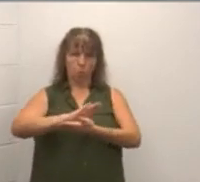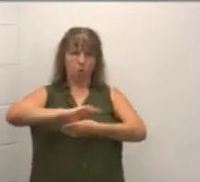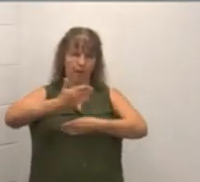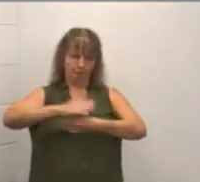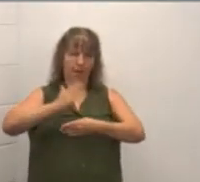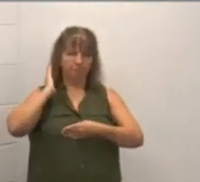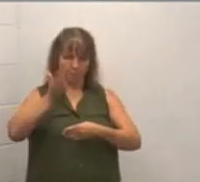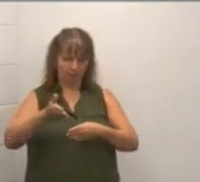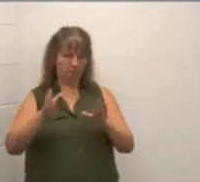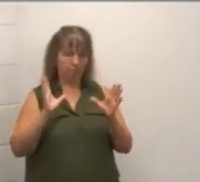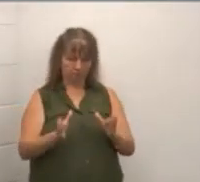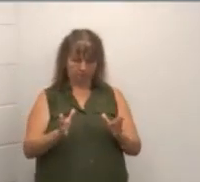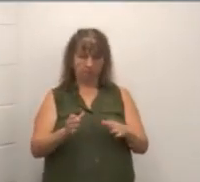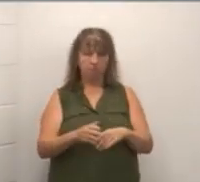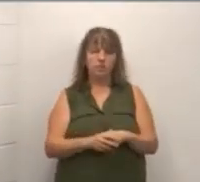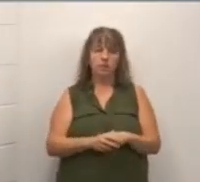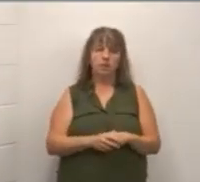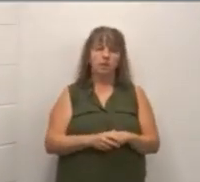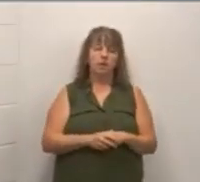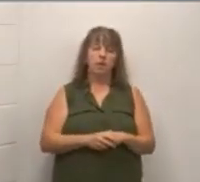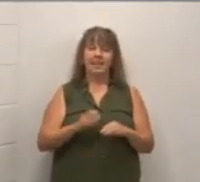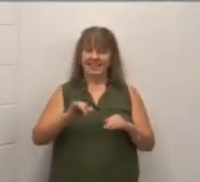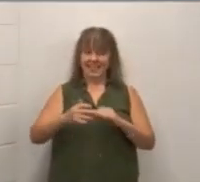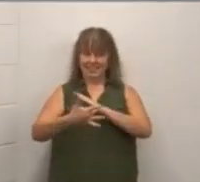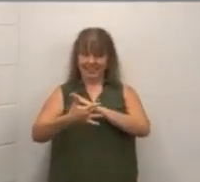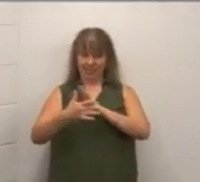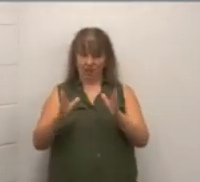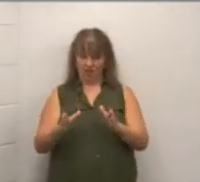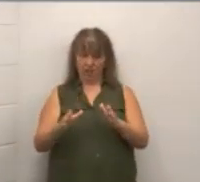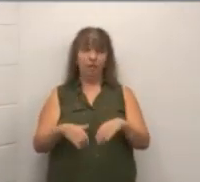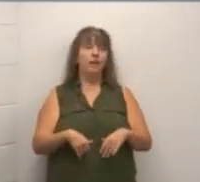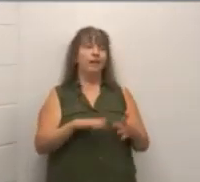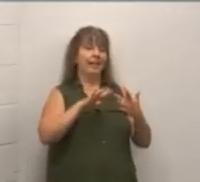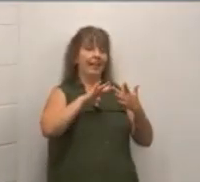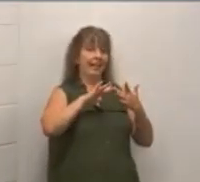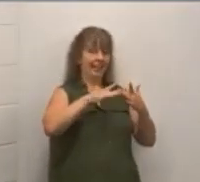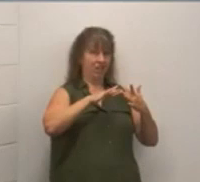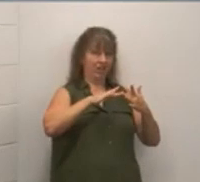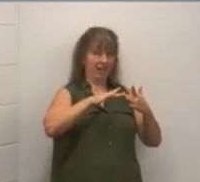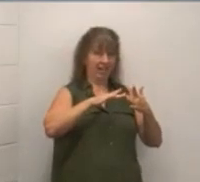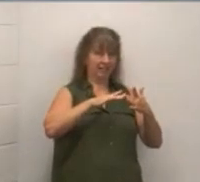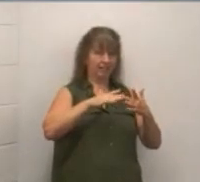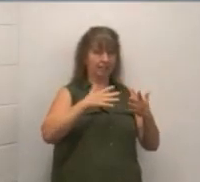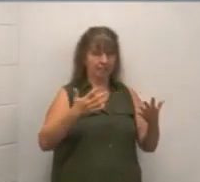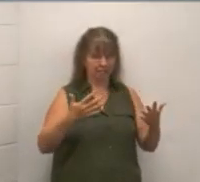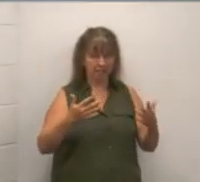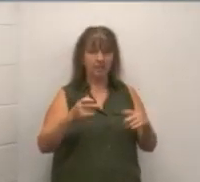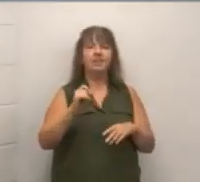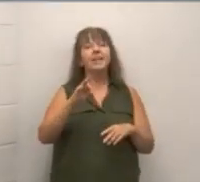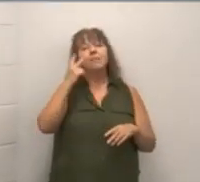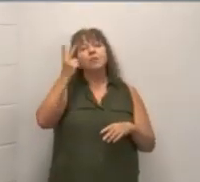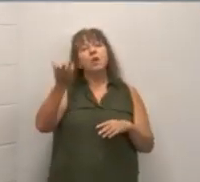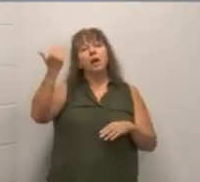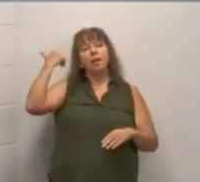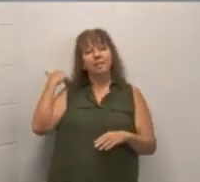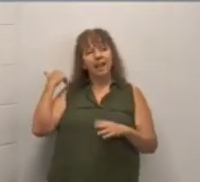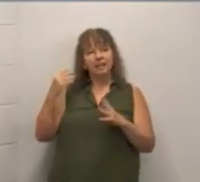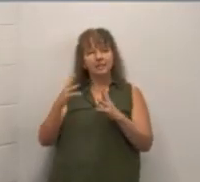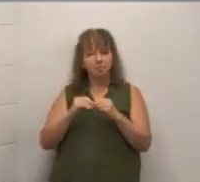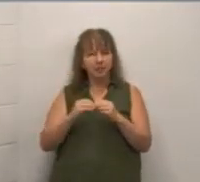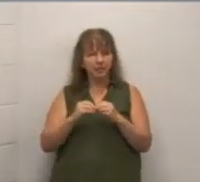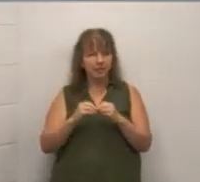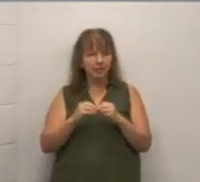technology. Regarding internet going in and out, if you were at this last forum,